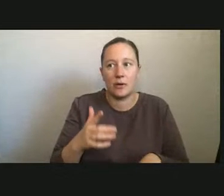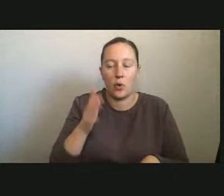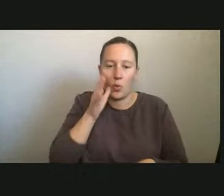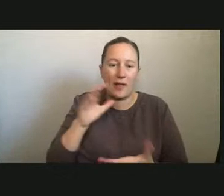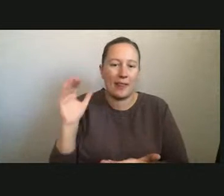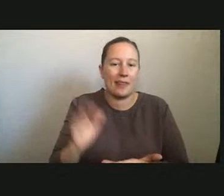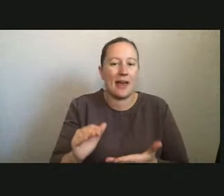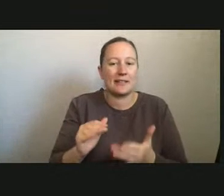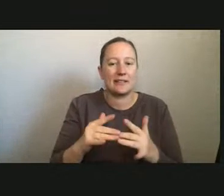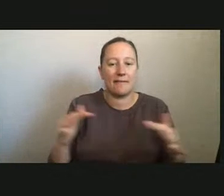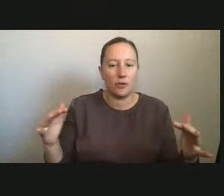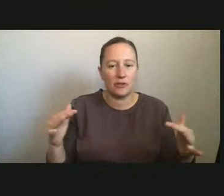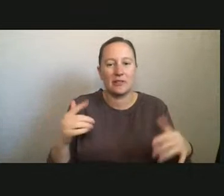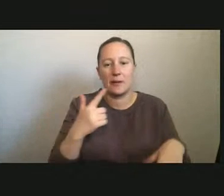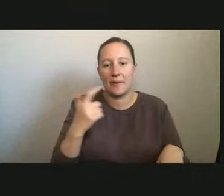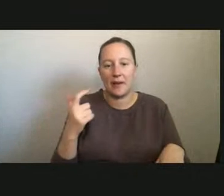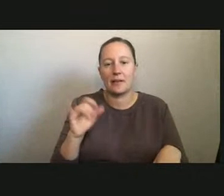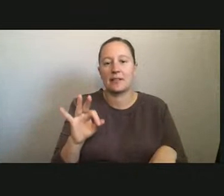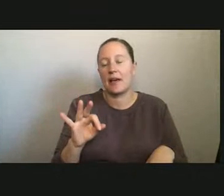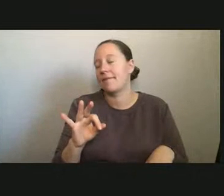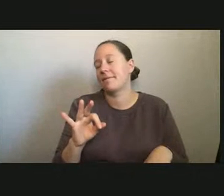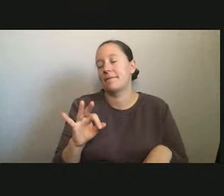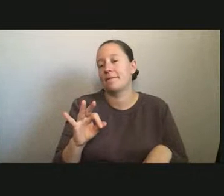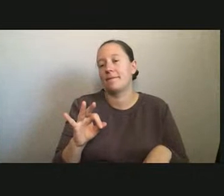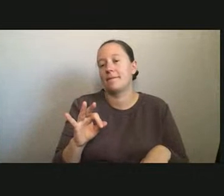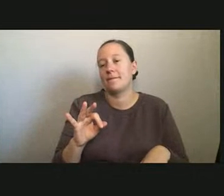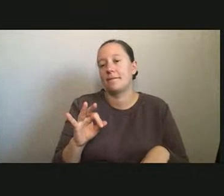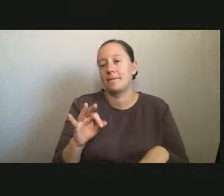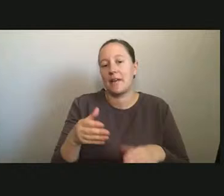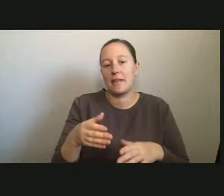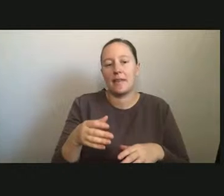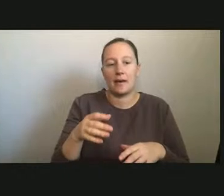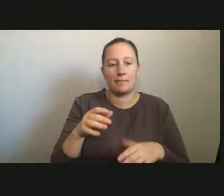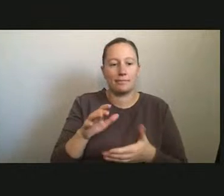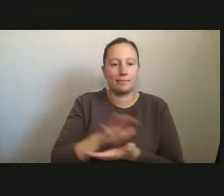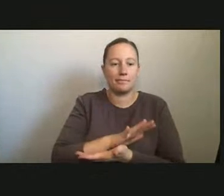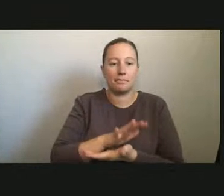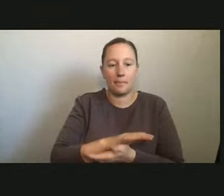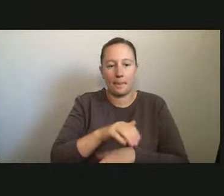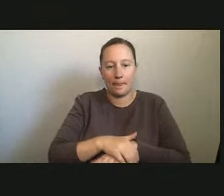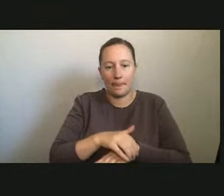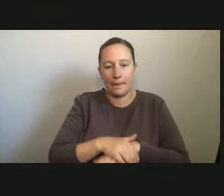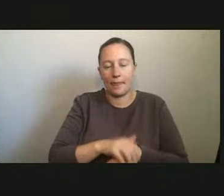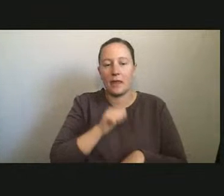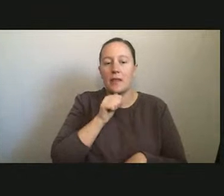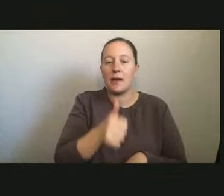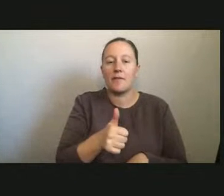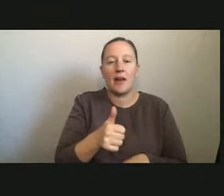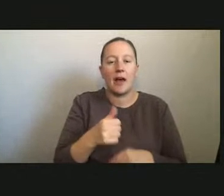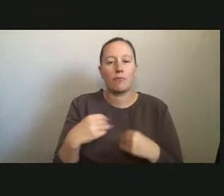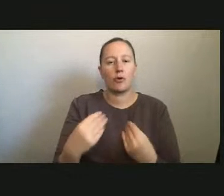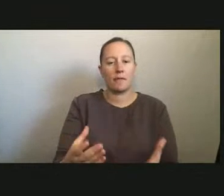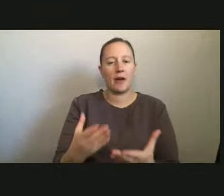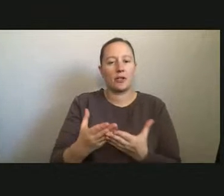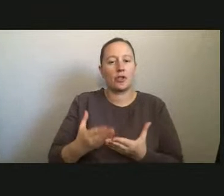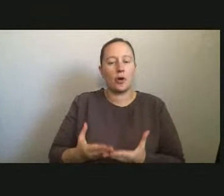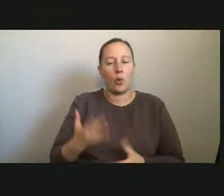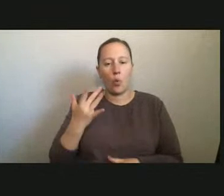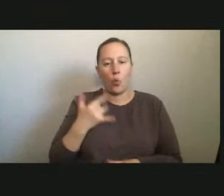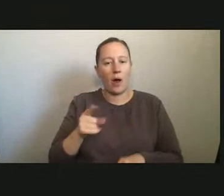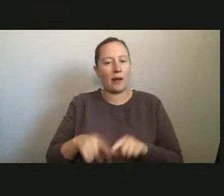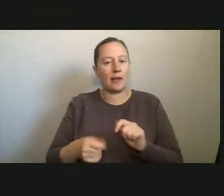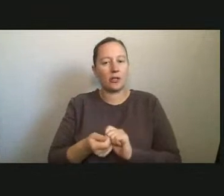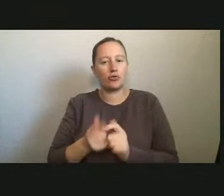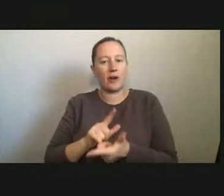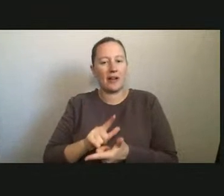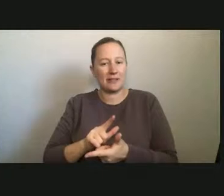racial and ethnic minority individuals because of this exclusion criteria. And they haven't given me good justification. Why can't they translate the